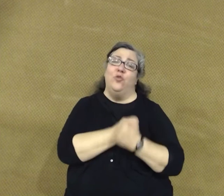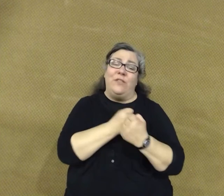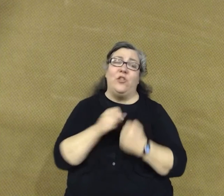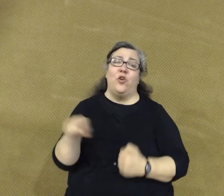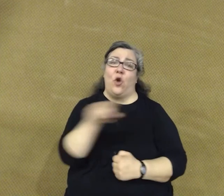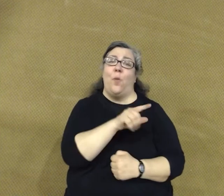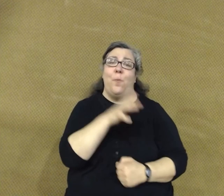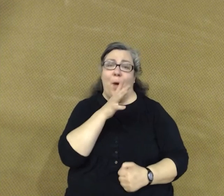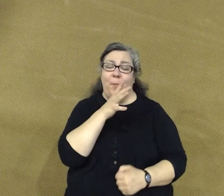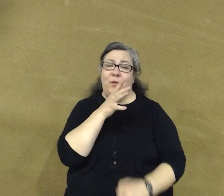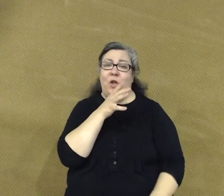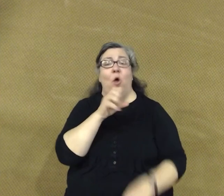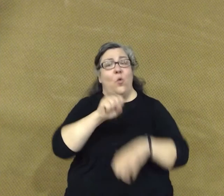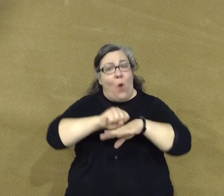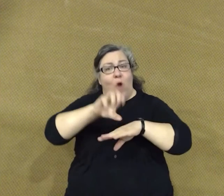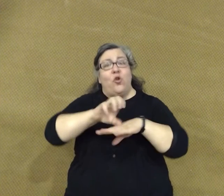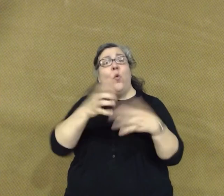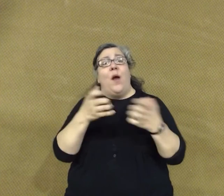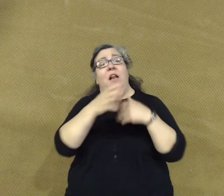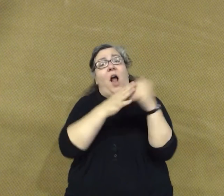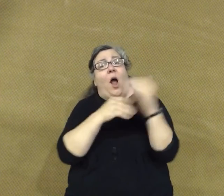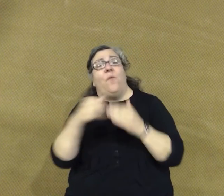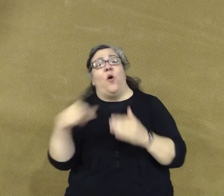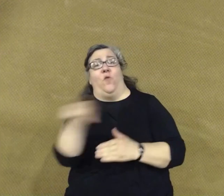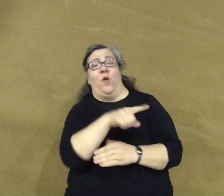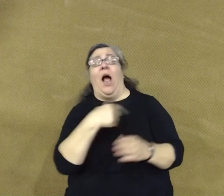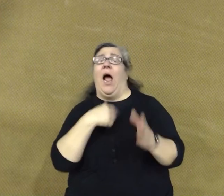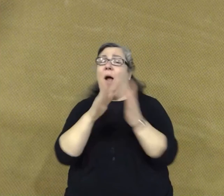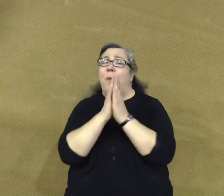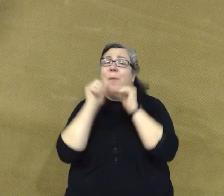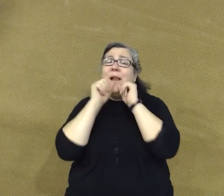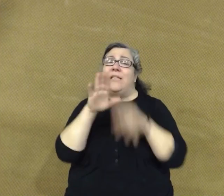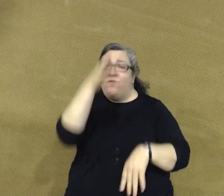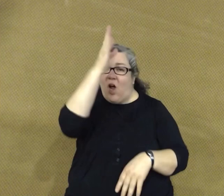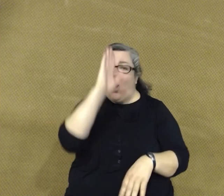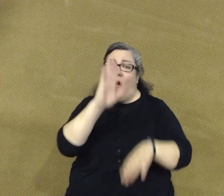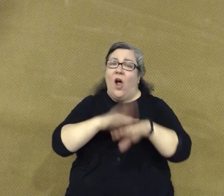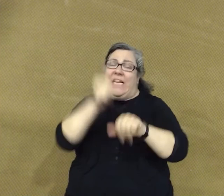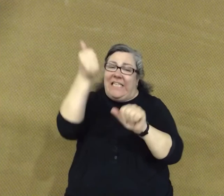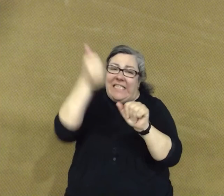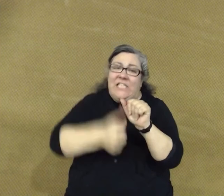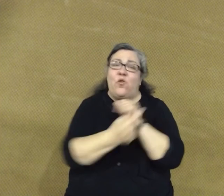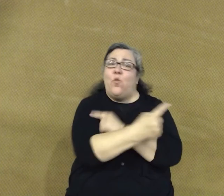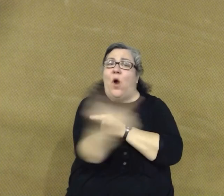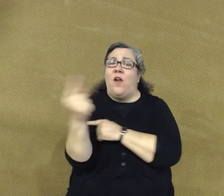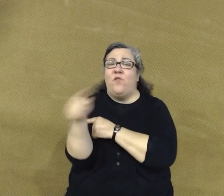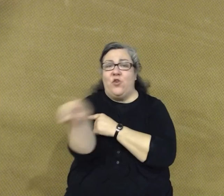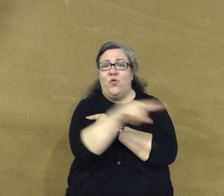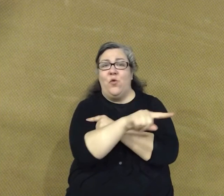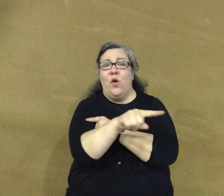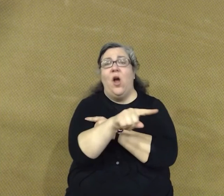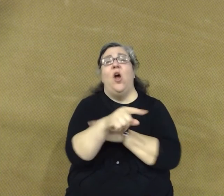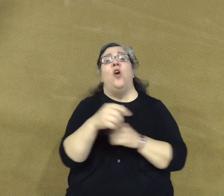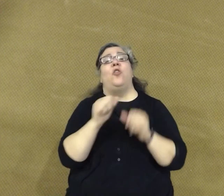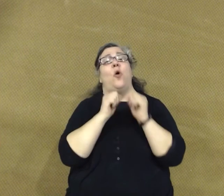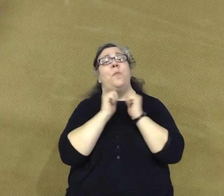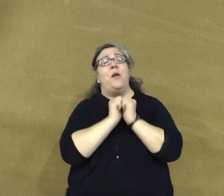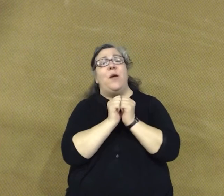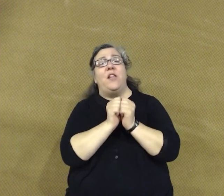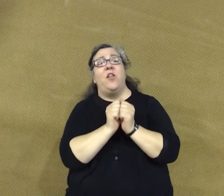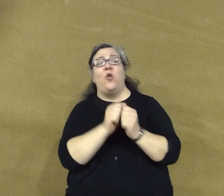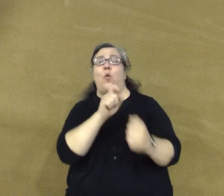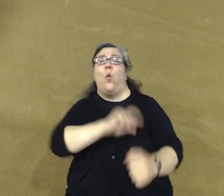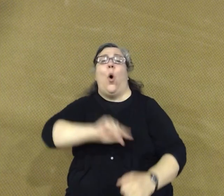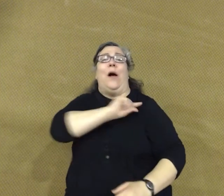now. The Rock Church wants to be a comfort to you. I pray the blessing of God upon every one of you today. Go spend quality time